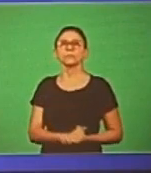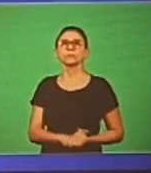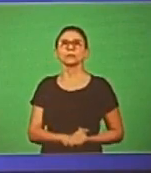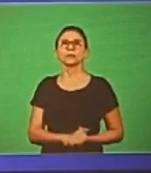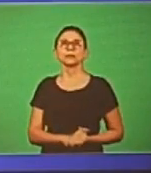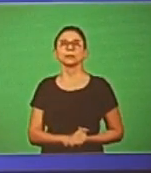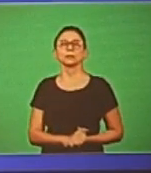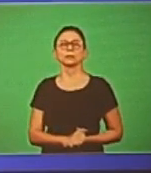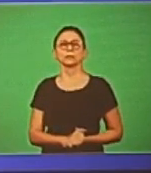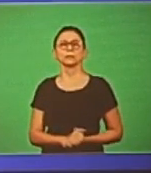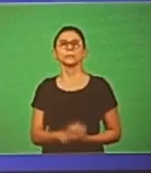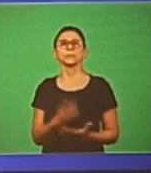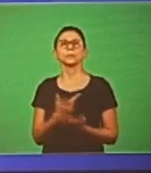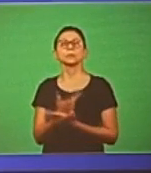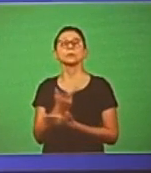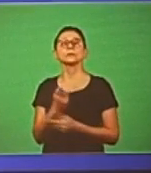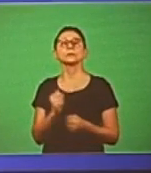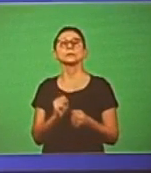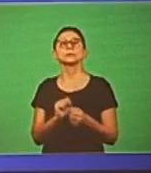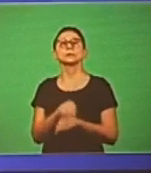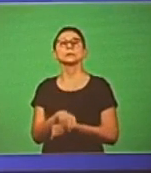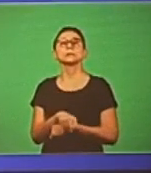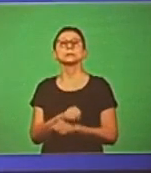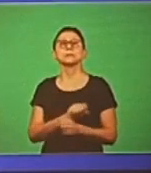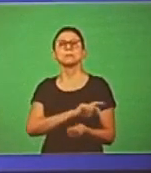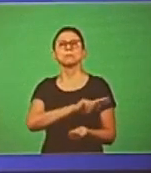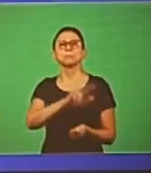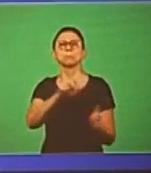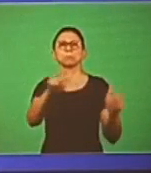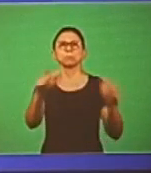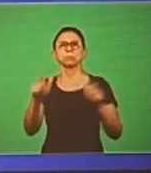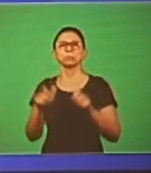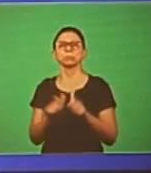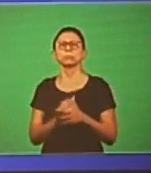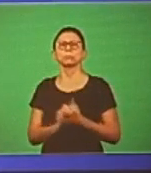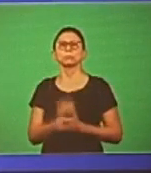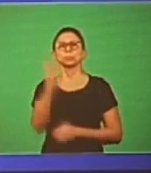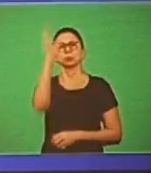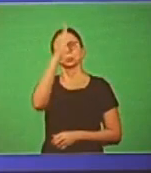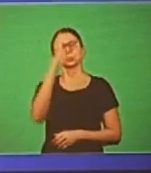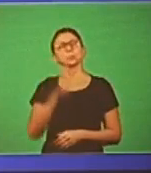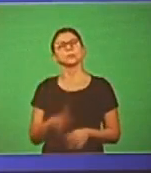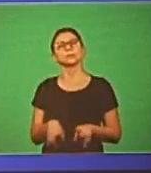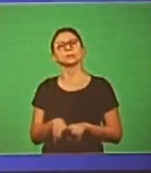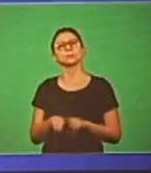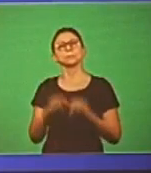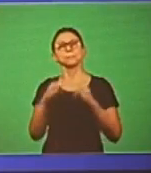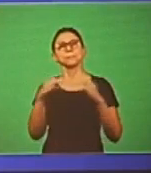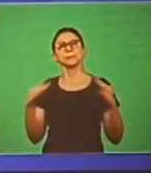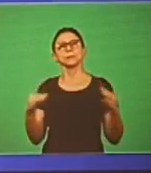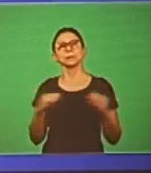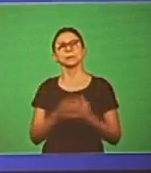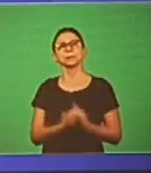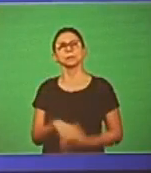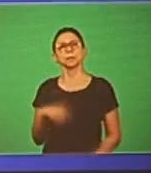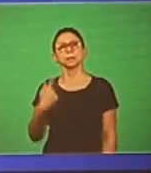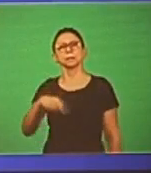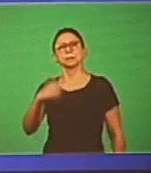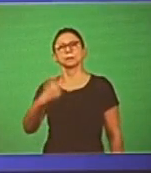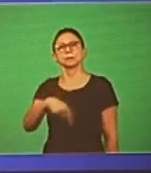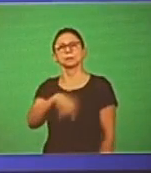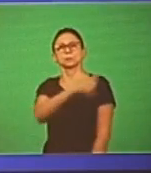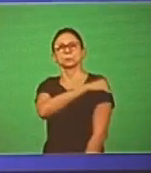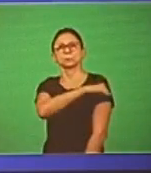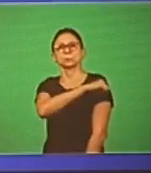There's a highlight for the seminars that have taking place in many places in Brazil, and amongst them, the Manaí of